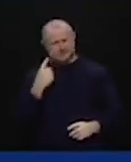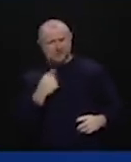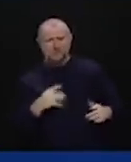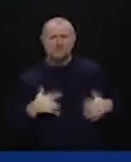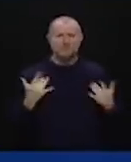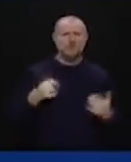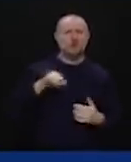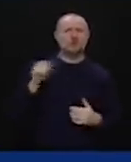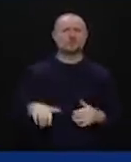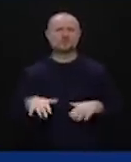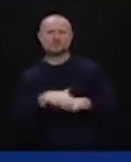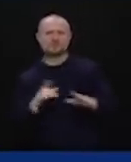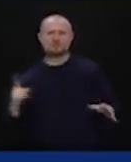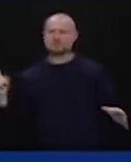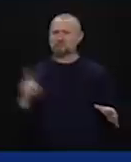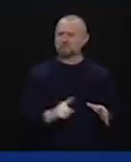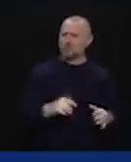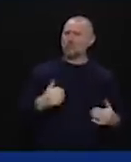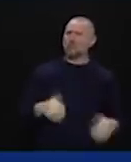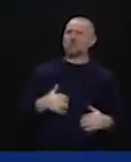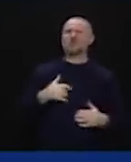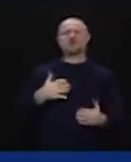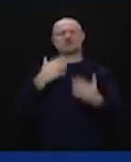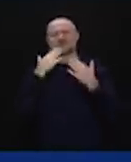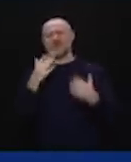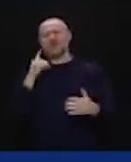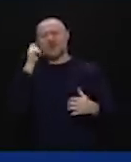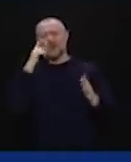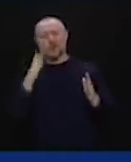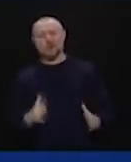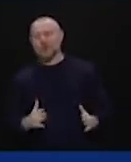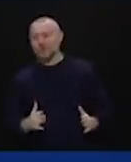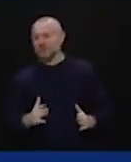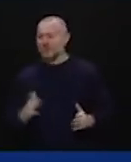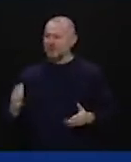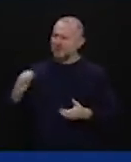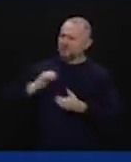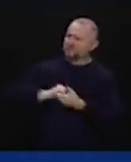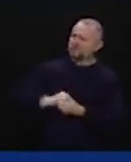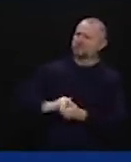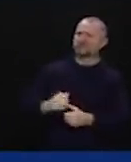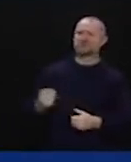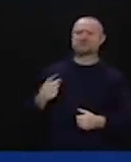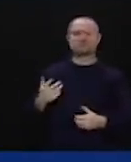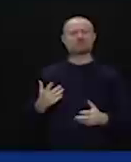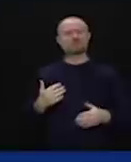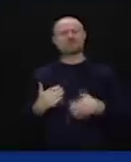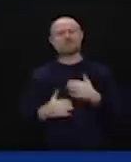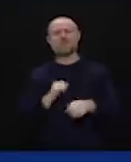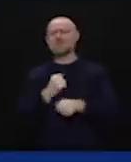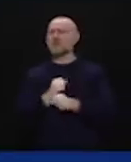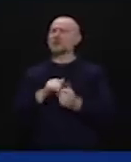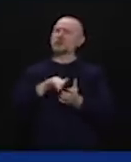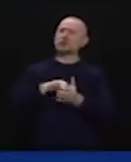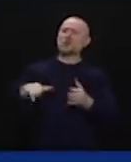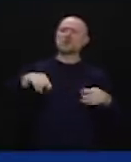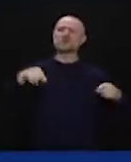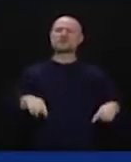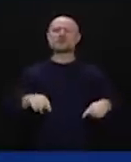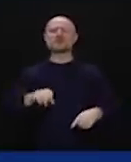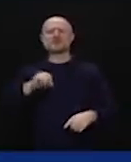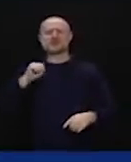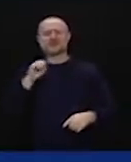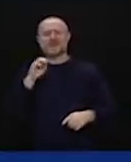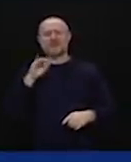at Creates. I want to thank our governor. We're in partnership to make New York the semiconductor